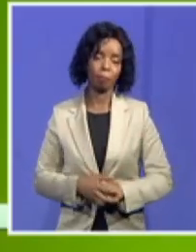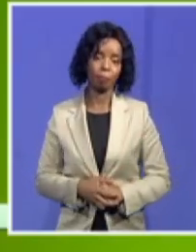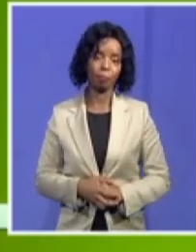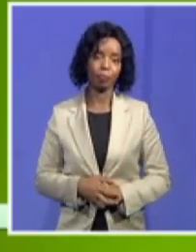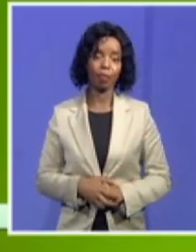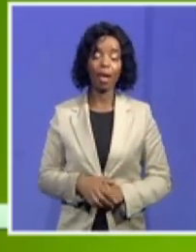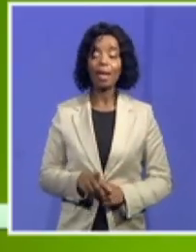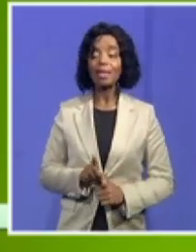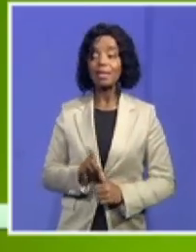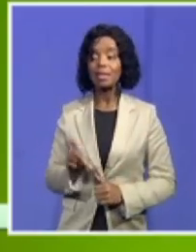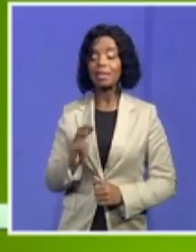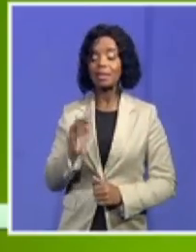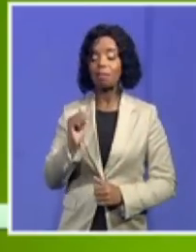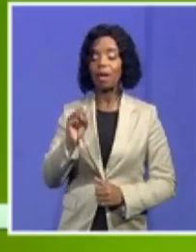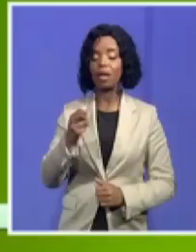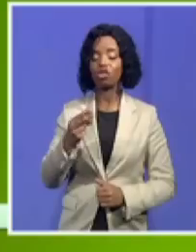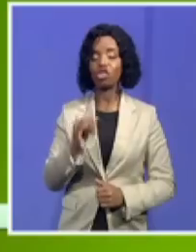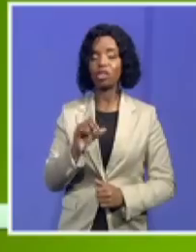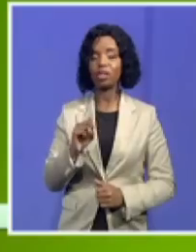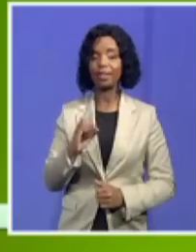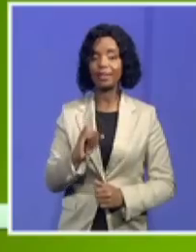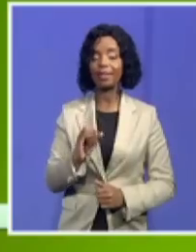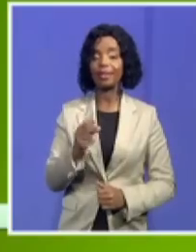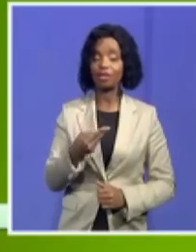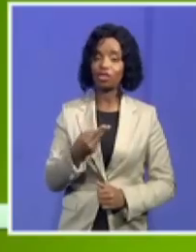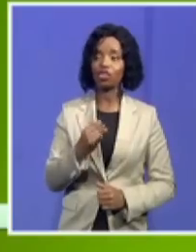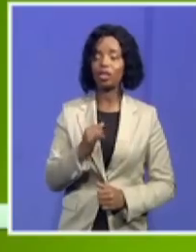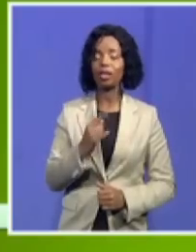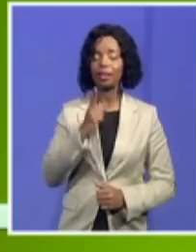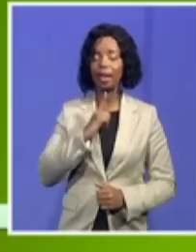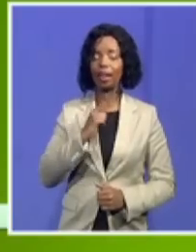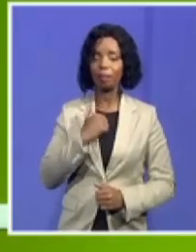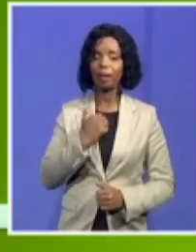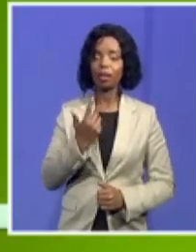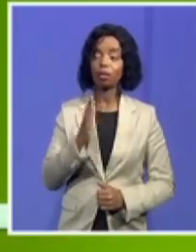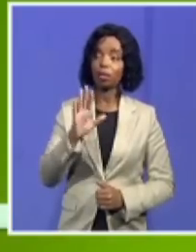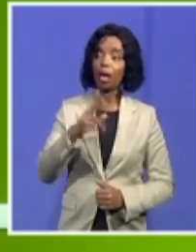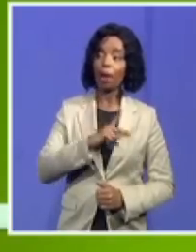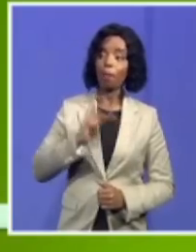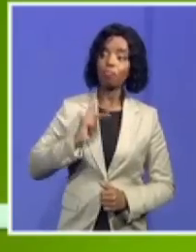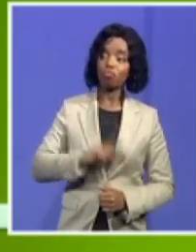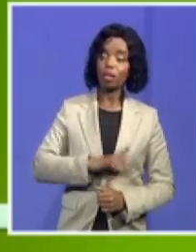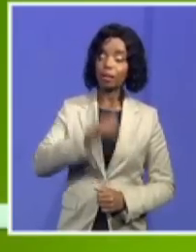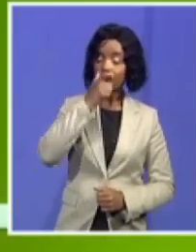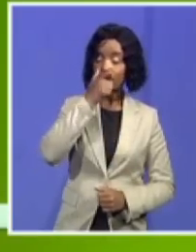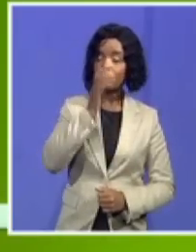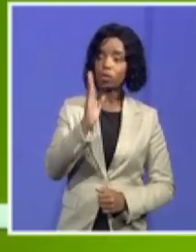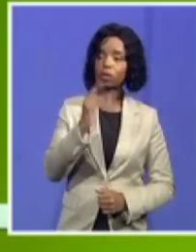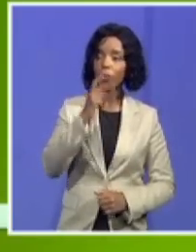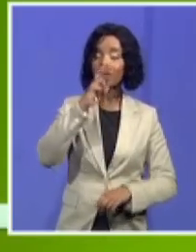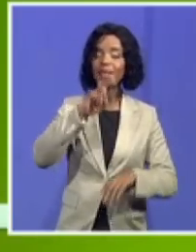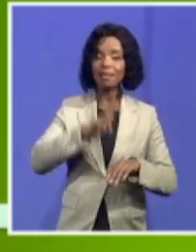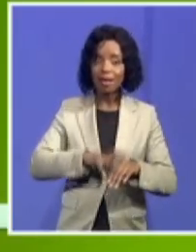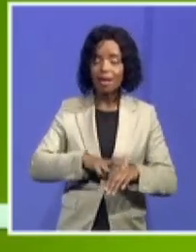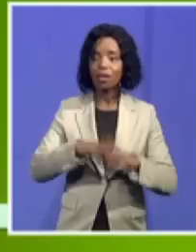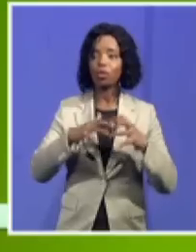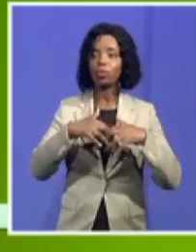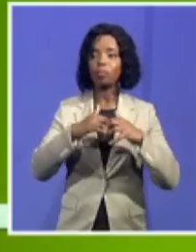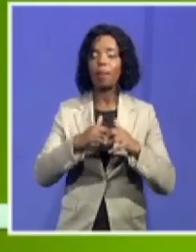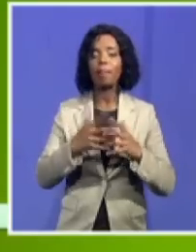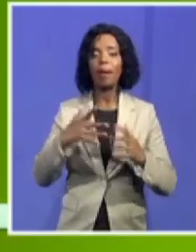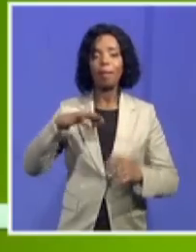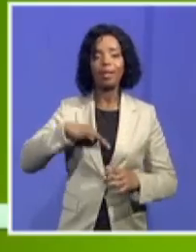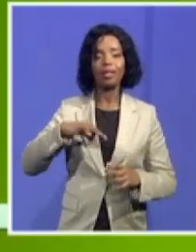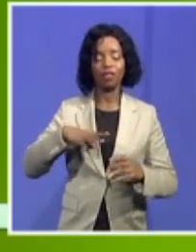we need possibly to develop a Southern African beneficiation pool so that we